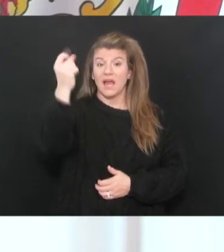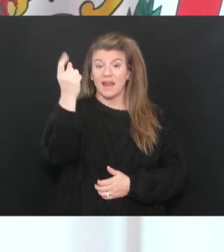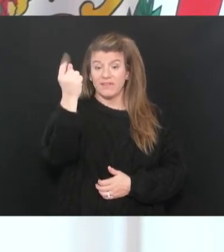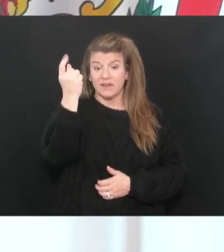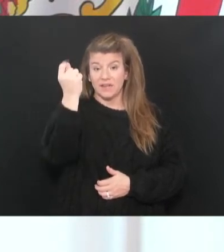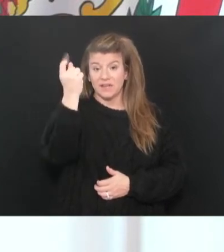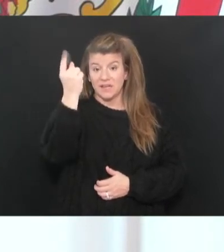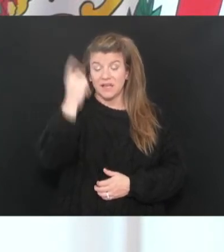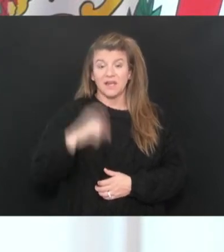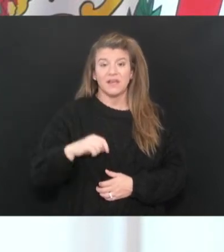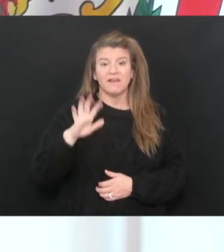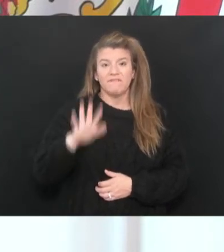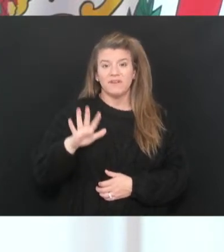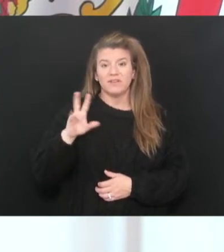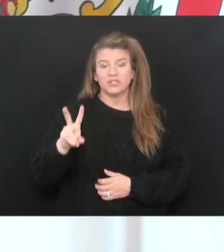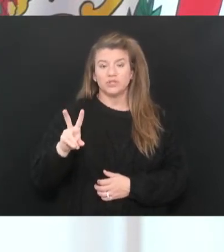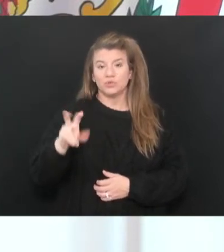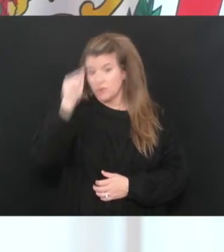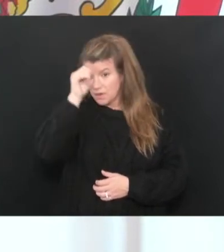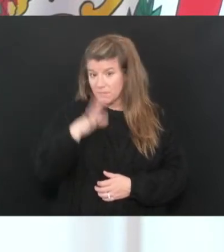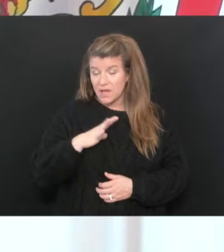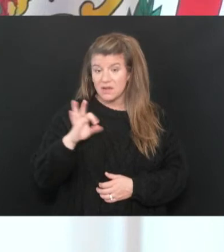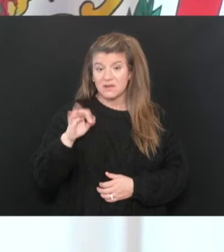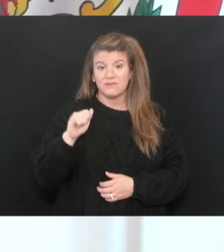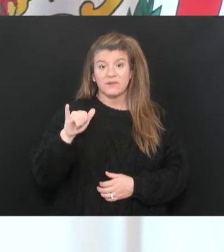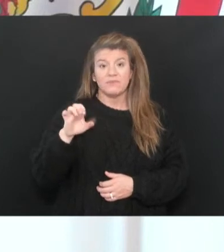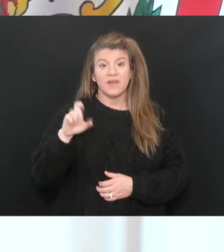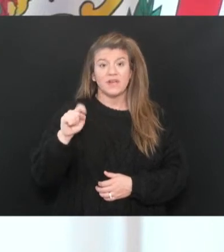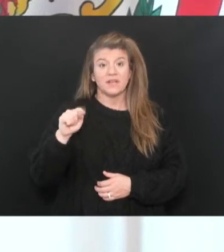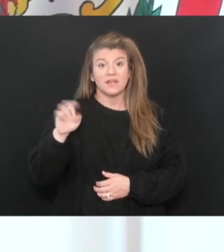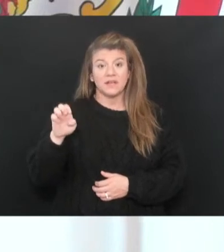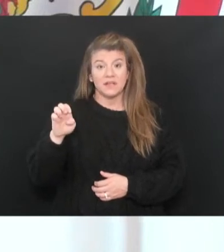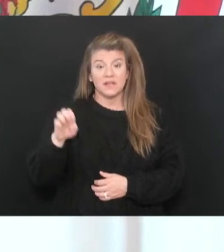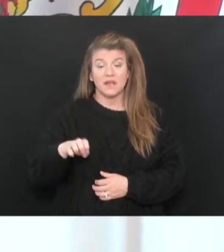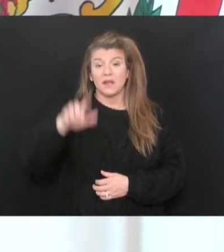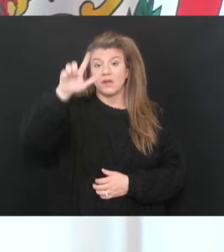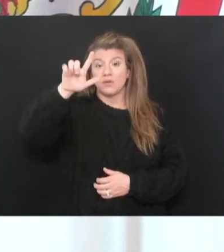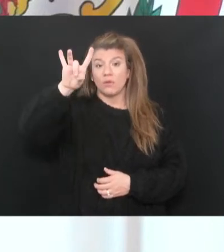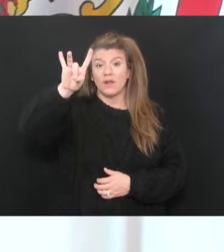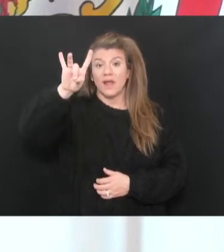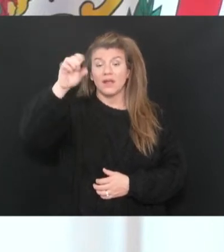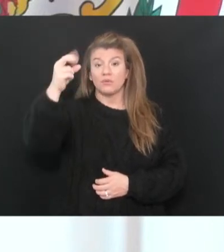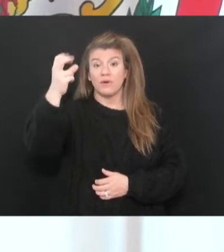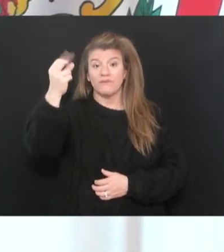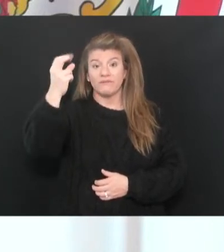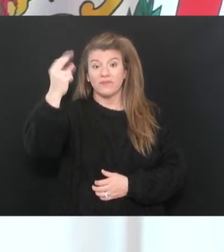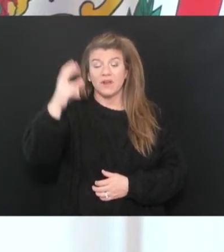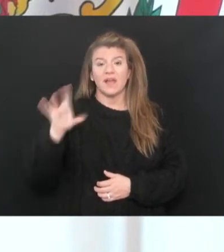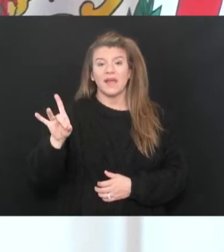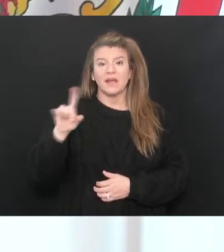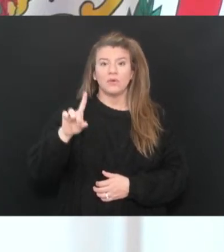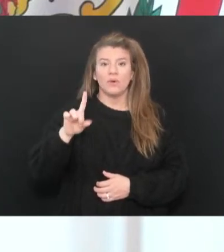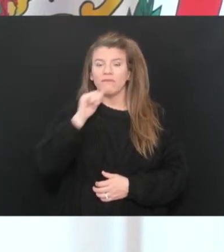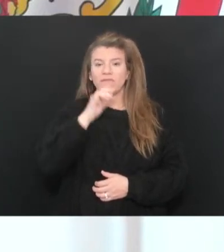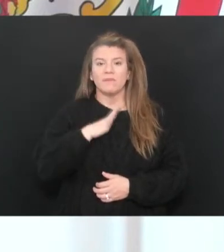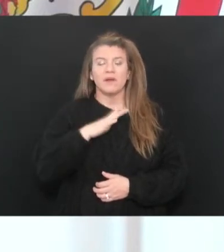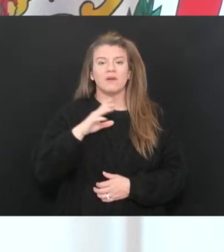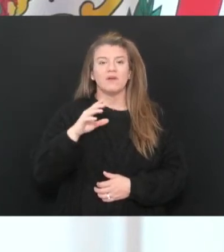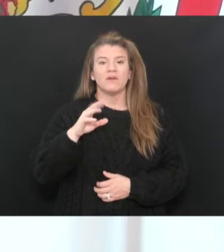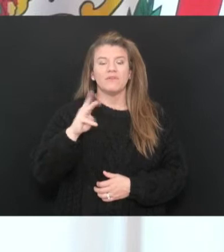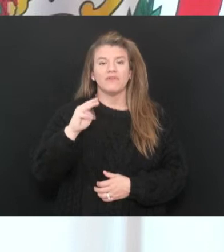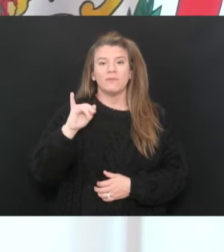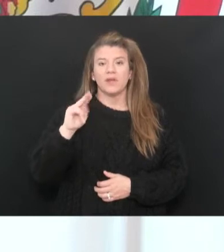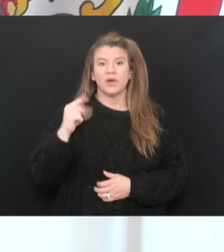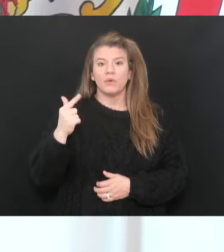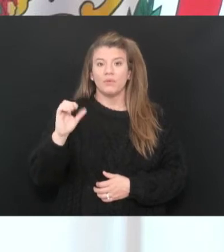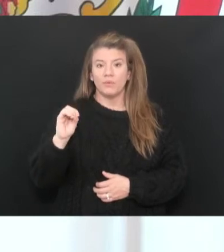2,811th death, a 52-year-old male from Fayette County. Our 2,812th death, an 81-year-old female from Mingo